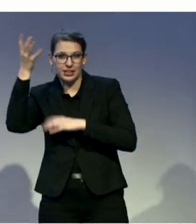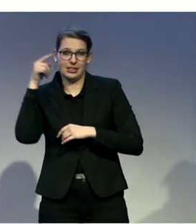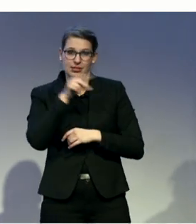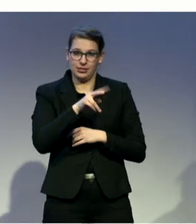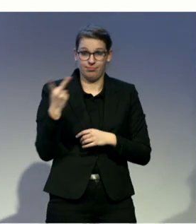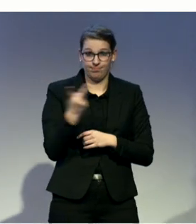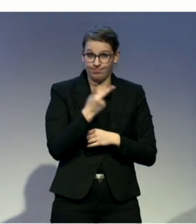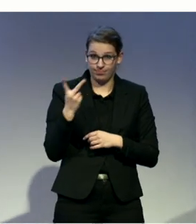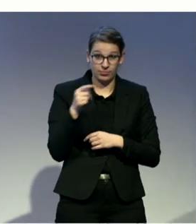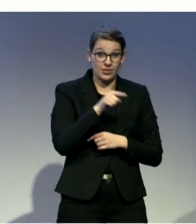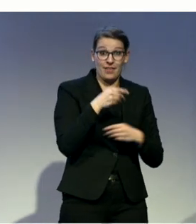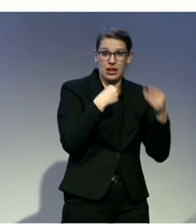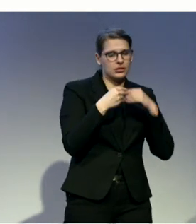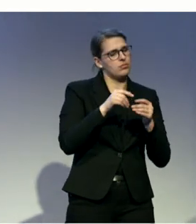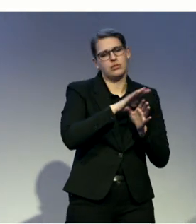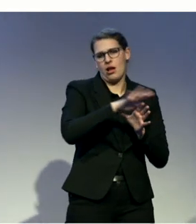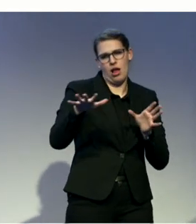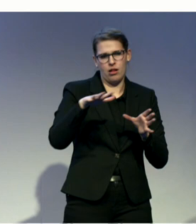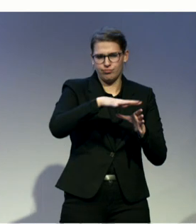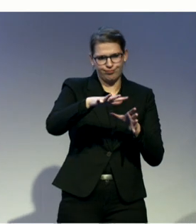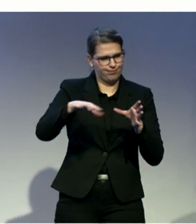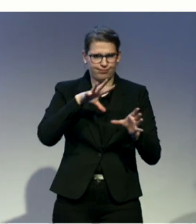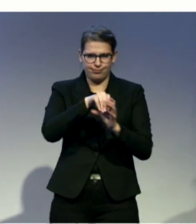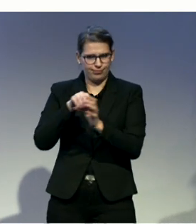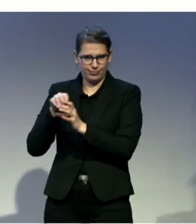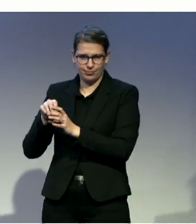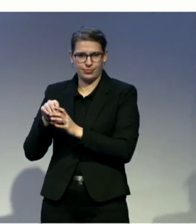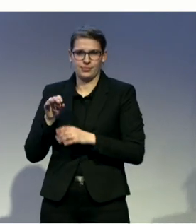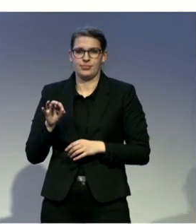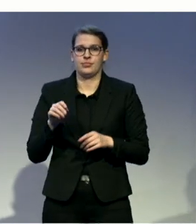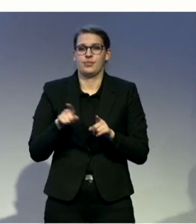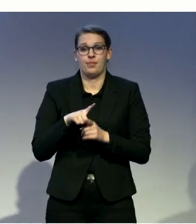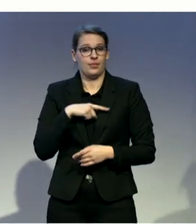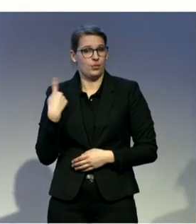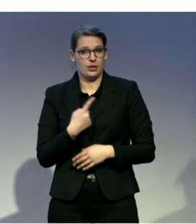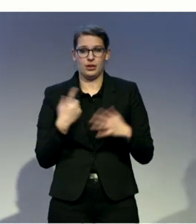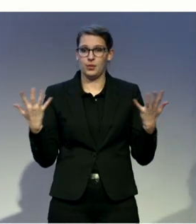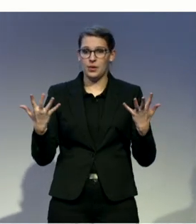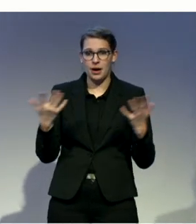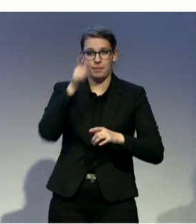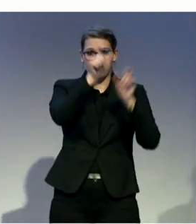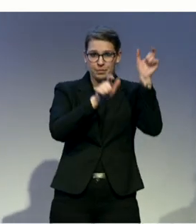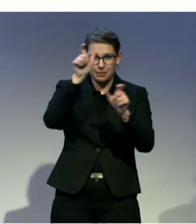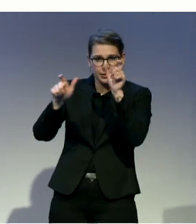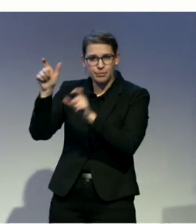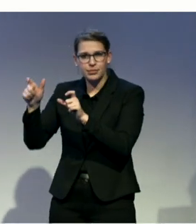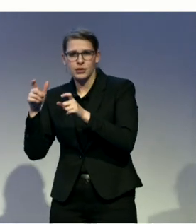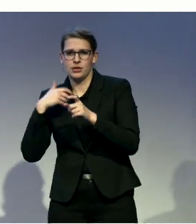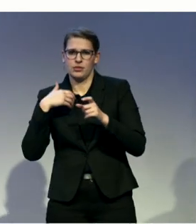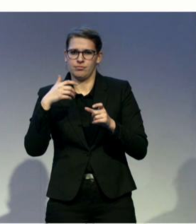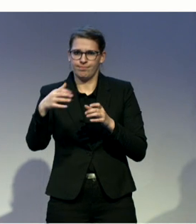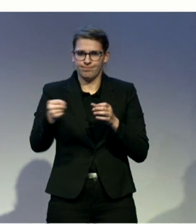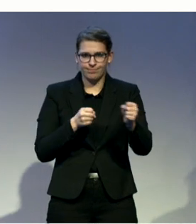anything. We don't hire staff forever. We hire staff to serve people with intellectual disability. And if the job